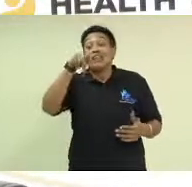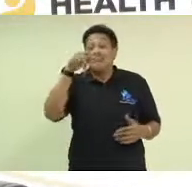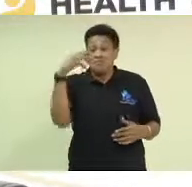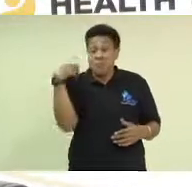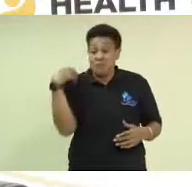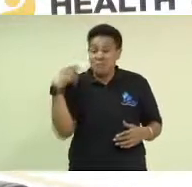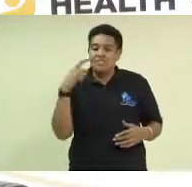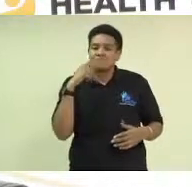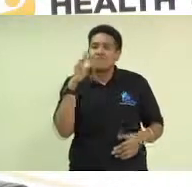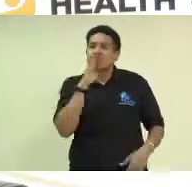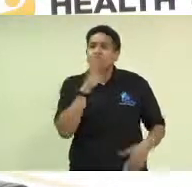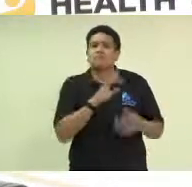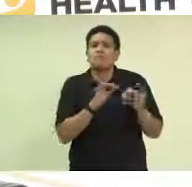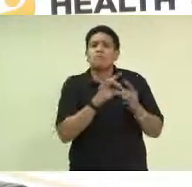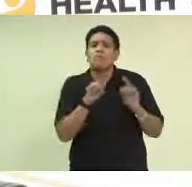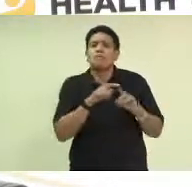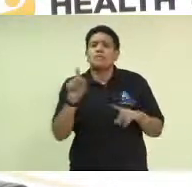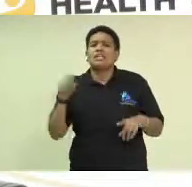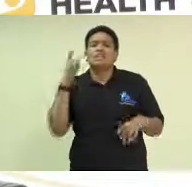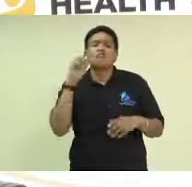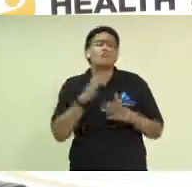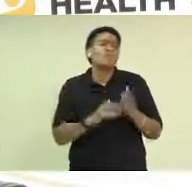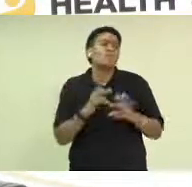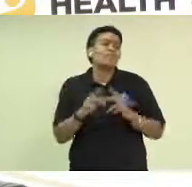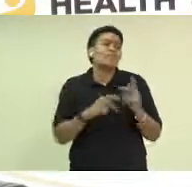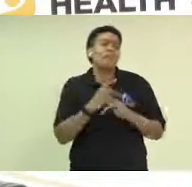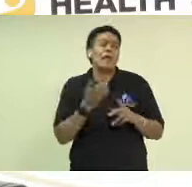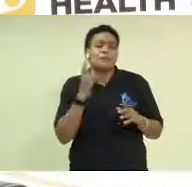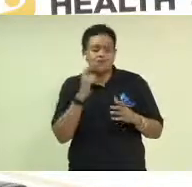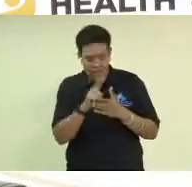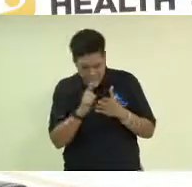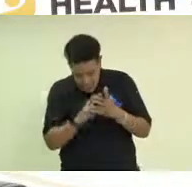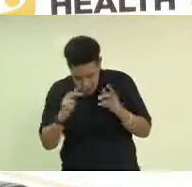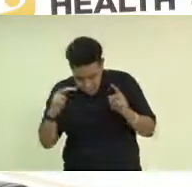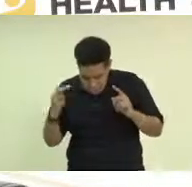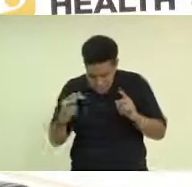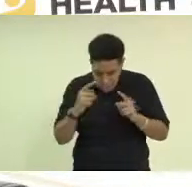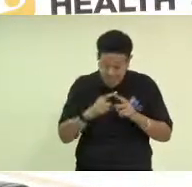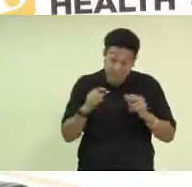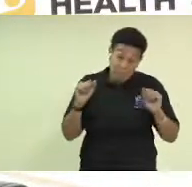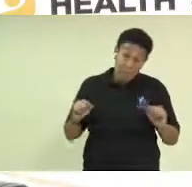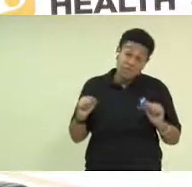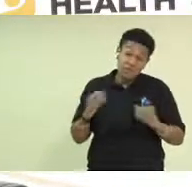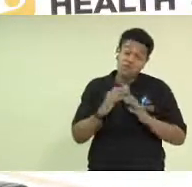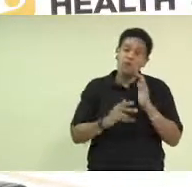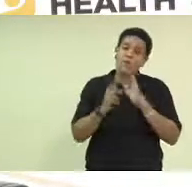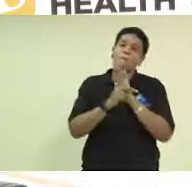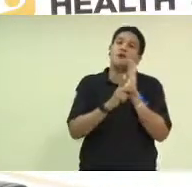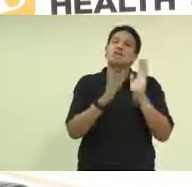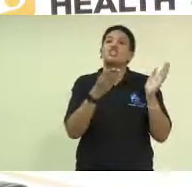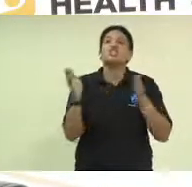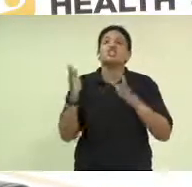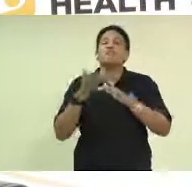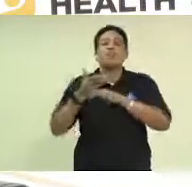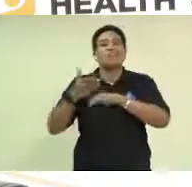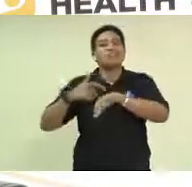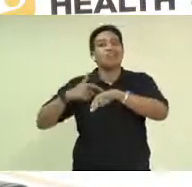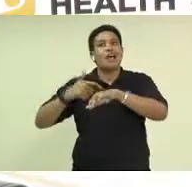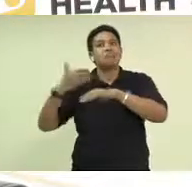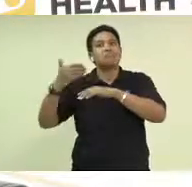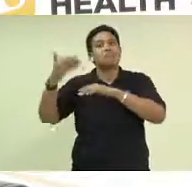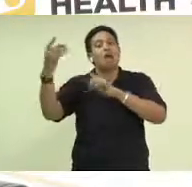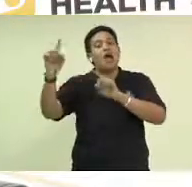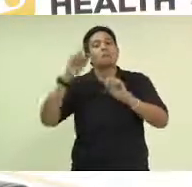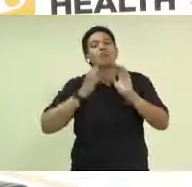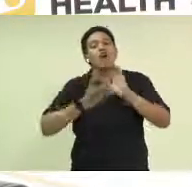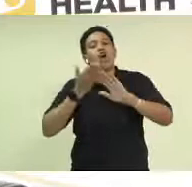has spoken about the need for some sort of legal position and possibly some policy shift over time. It's an